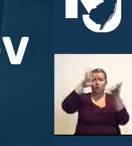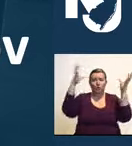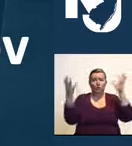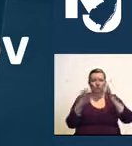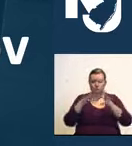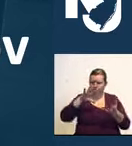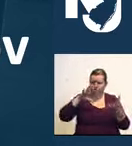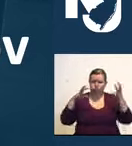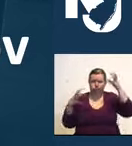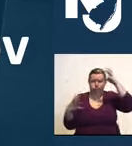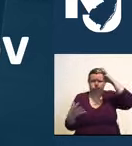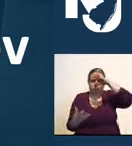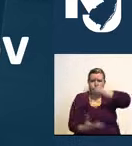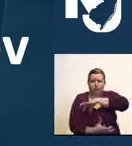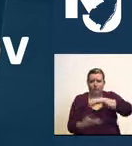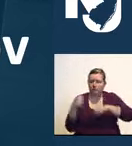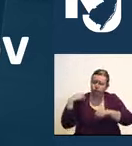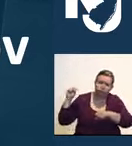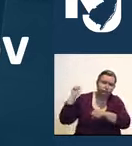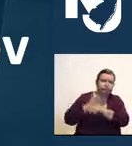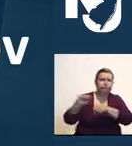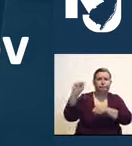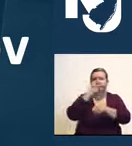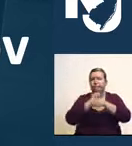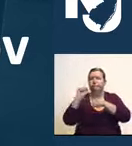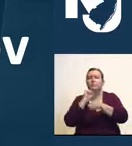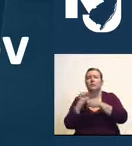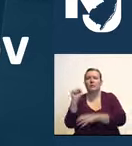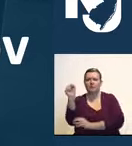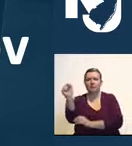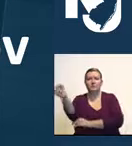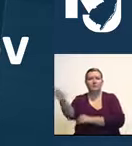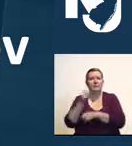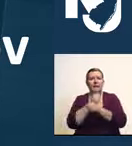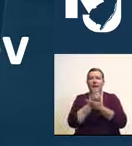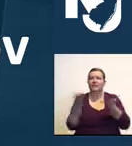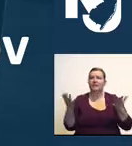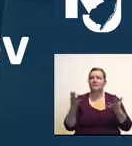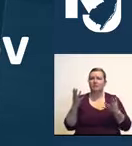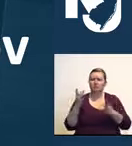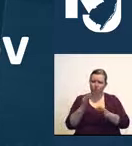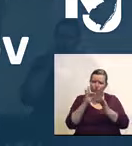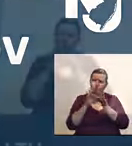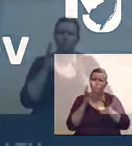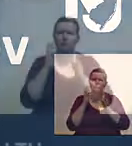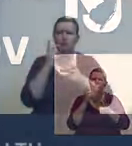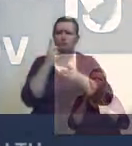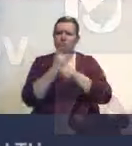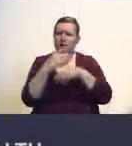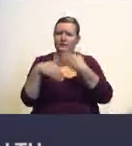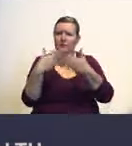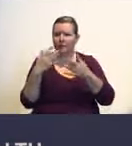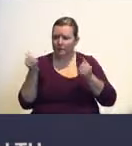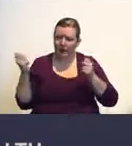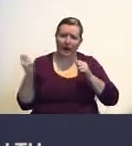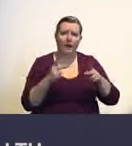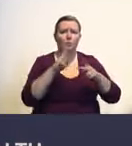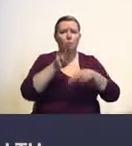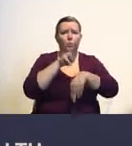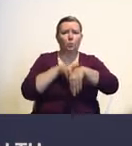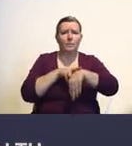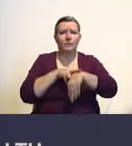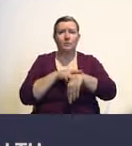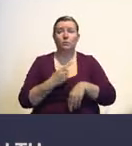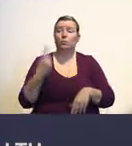day since then working hard to get things back right so we can get back to a sense of normal. And today we have only one more briefing.